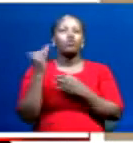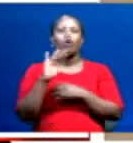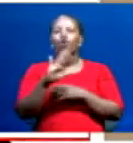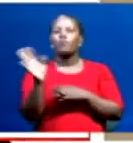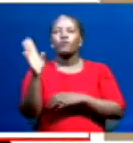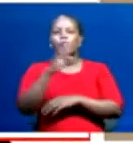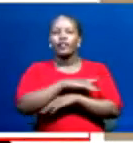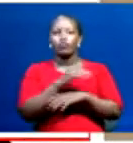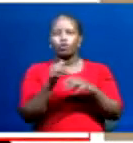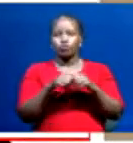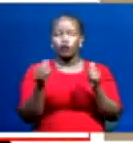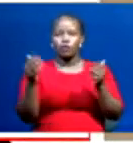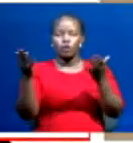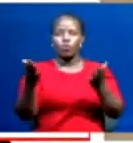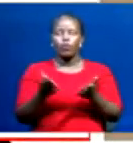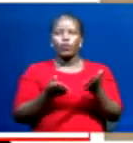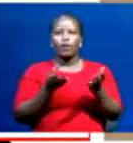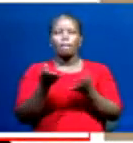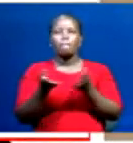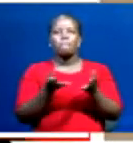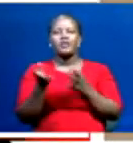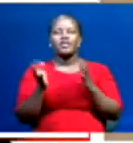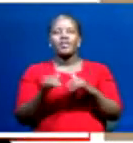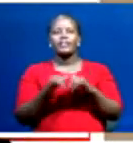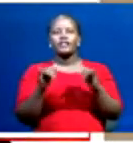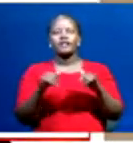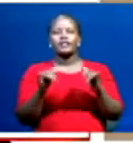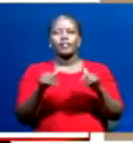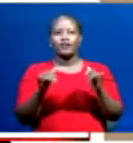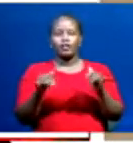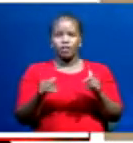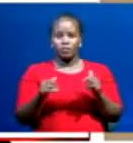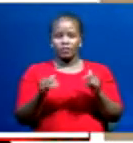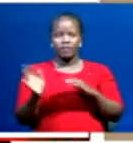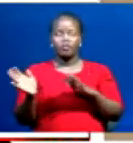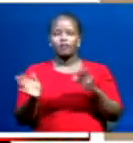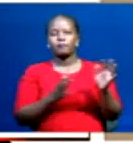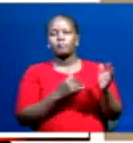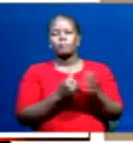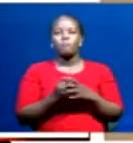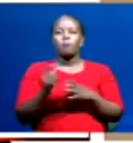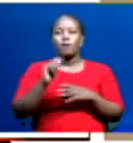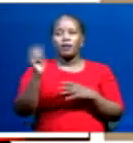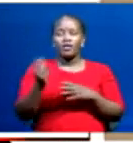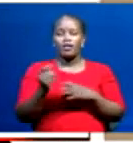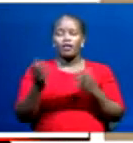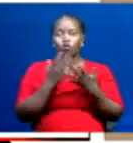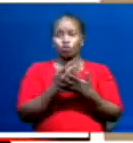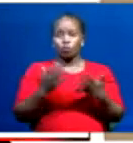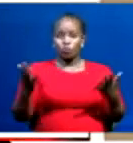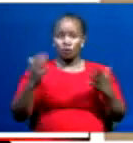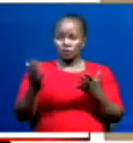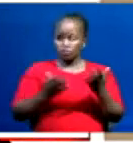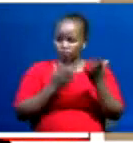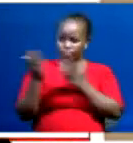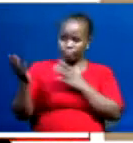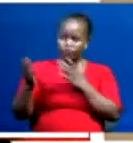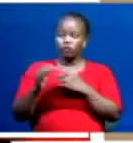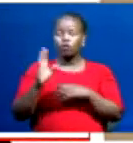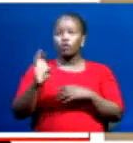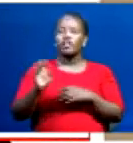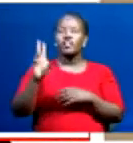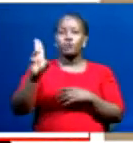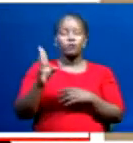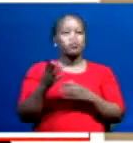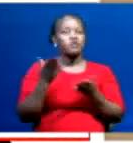Take a look at today's business news. My name is Wairimu Jenga. Kenyan goods exported to the European Union might be required to use